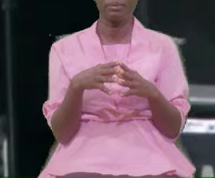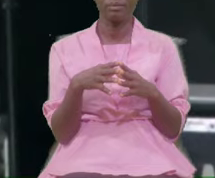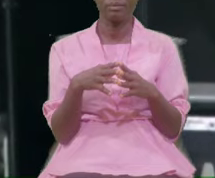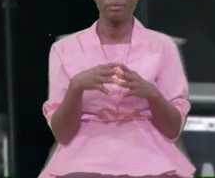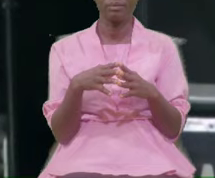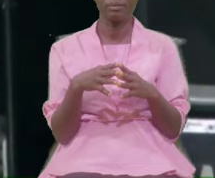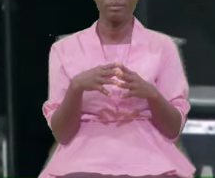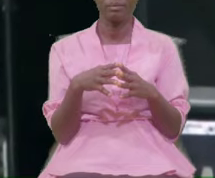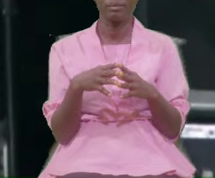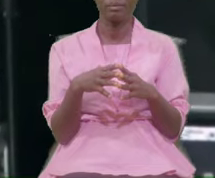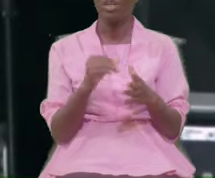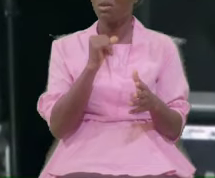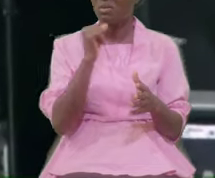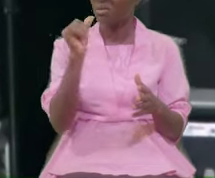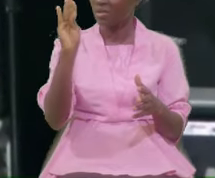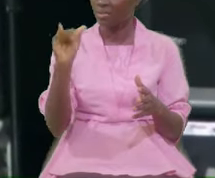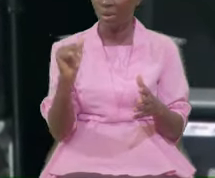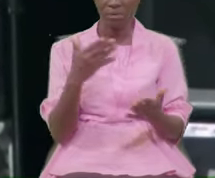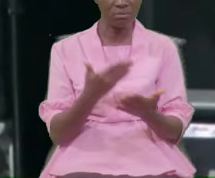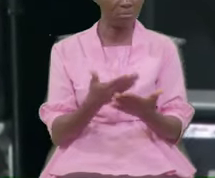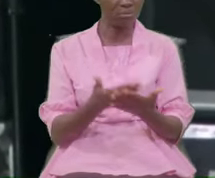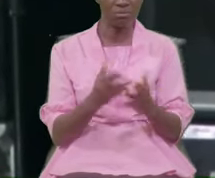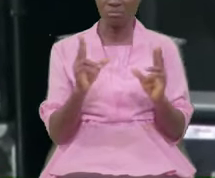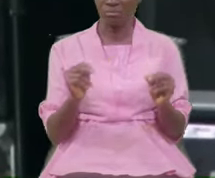not money not by